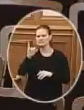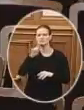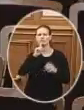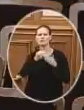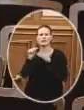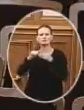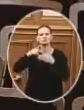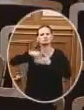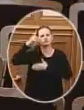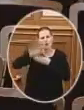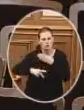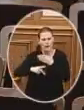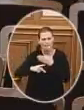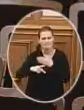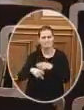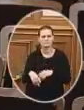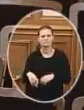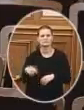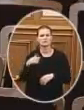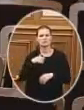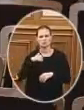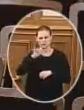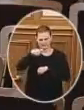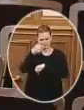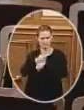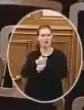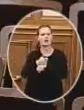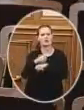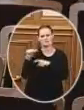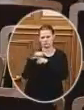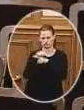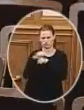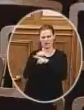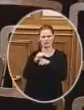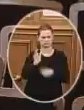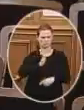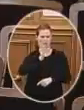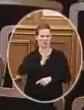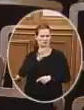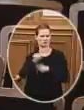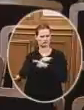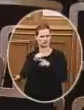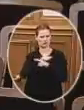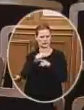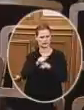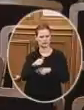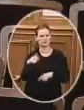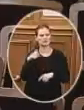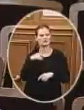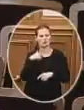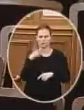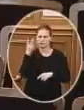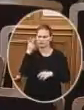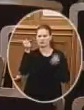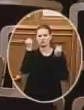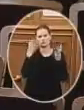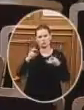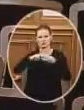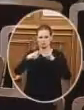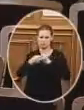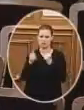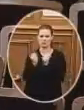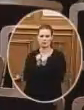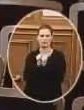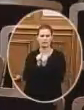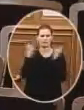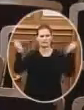things differently. We talked about the etiquette training. What I understood was that there were all kinds of problems in the celebration at the Civic Center with people